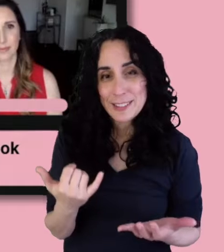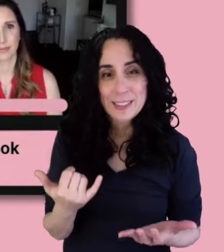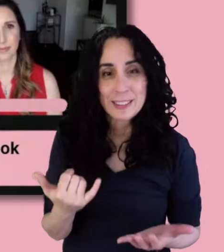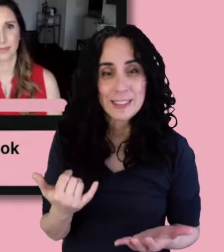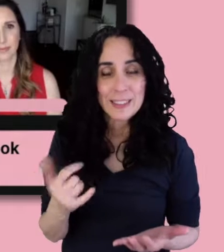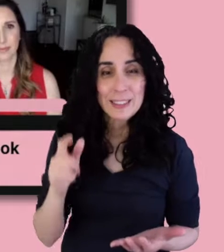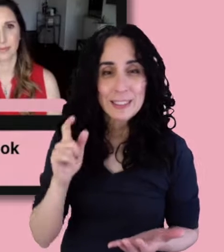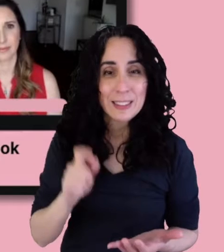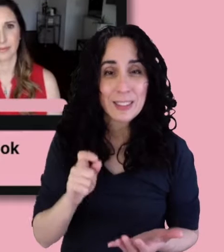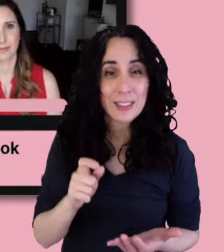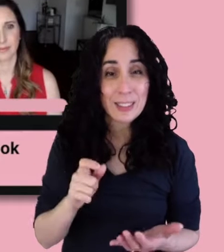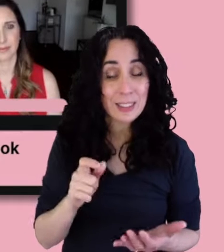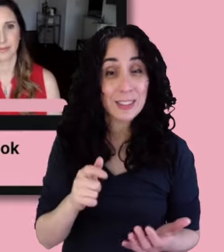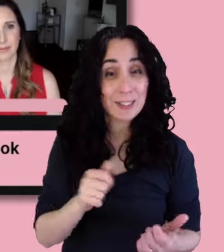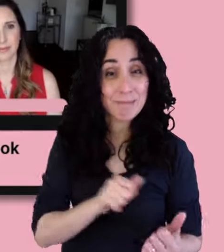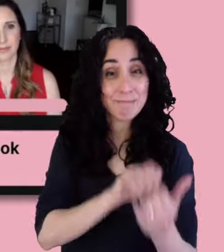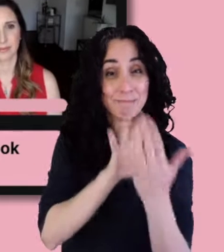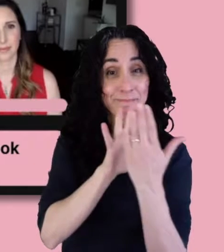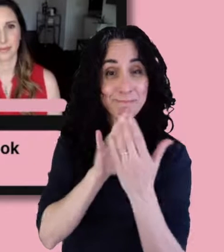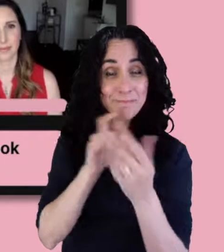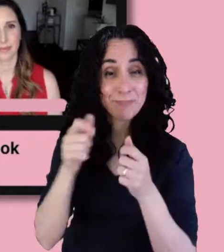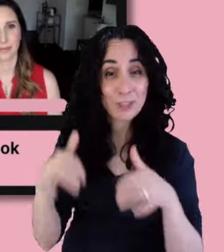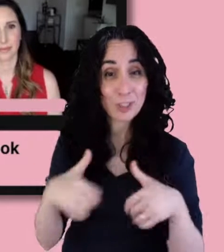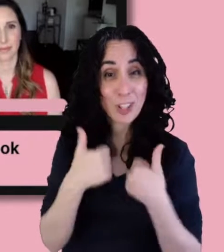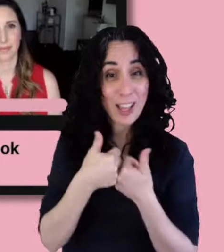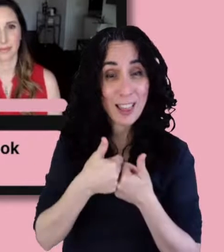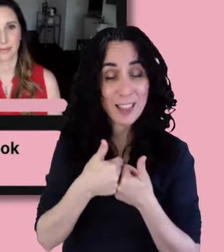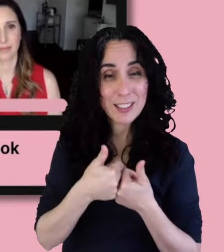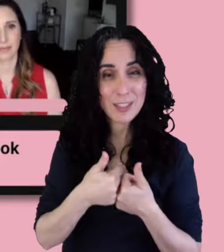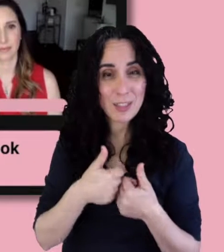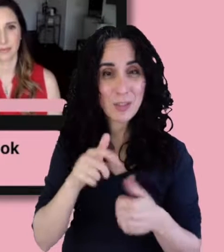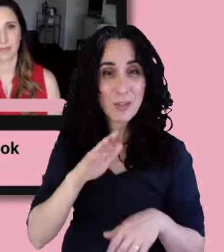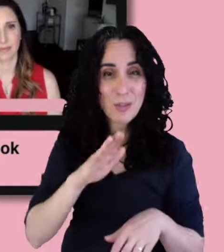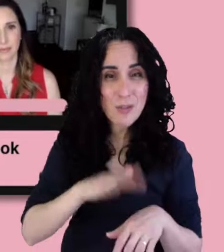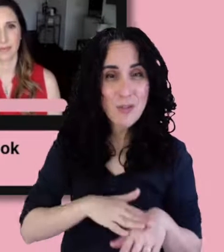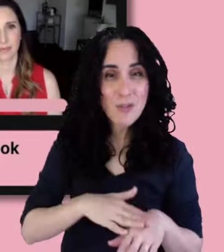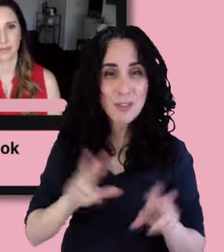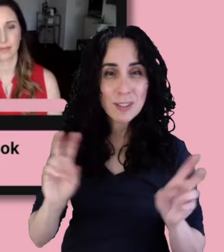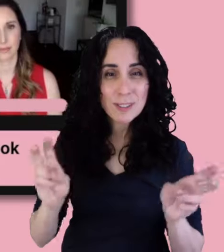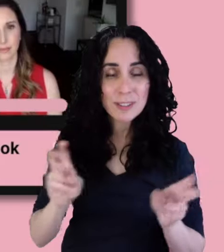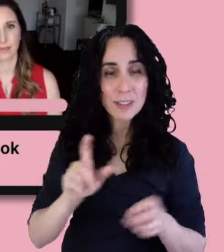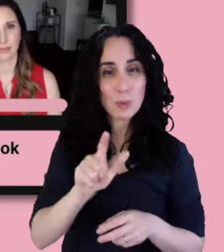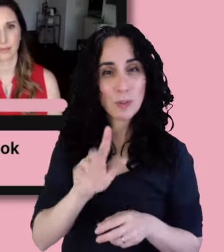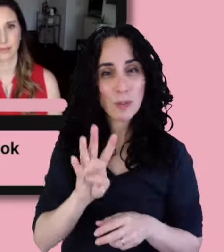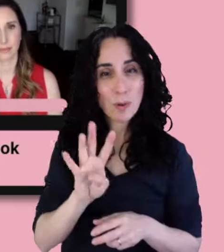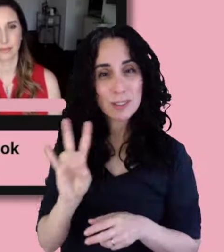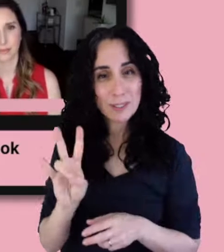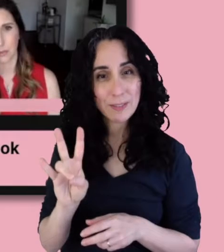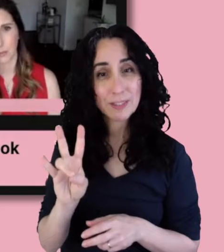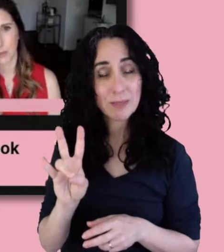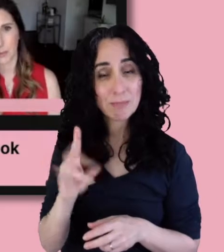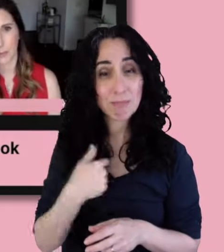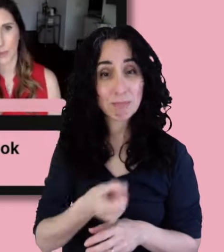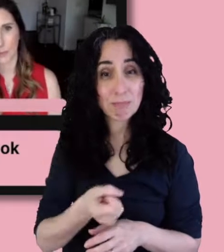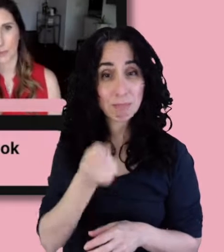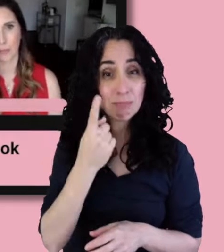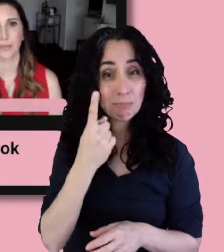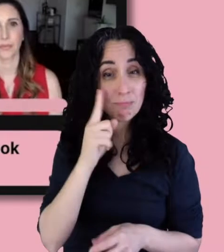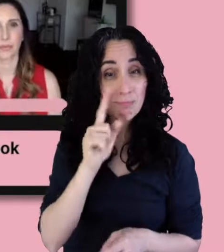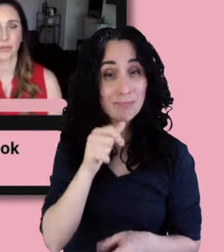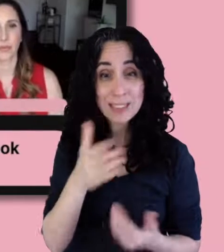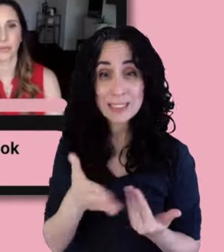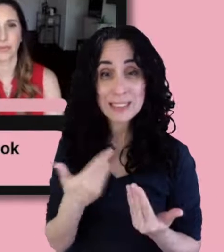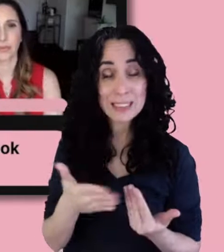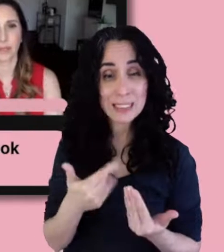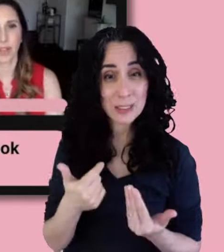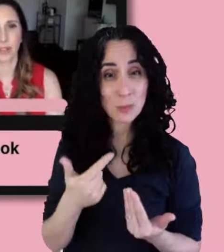you're now faced with a challenge of being on 24/7, and we understand that it's hard. So we just